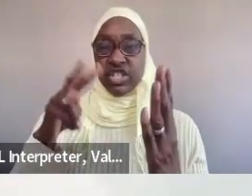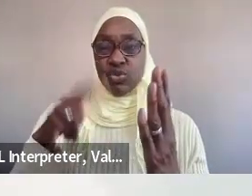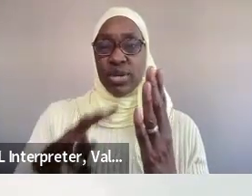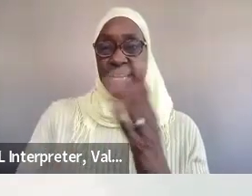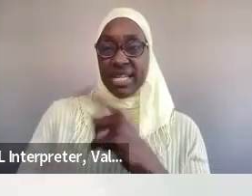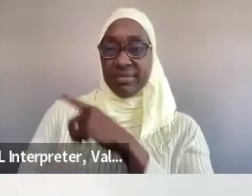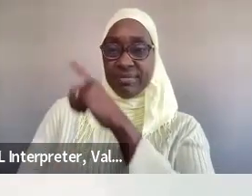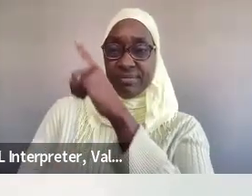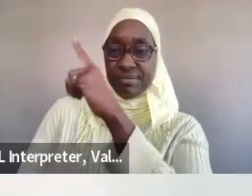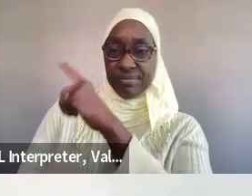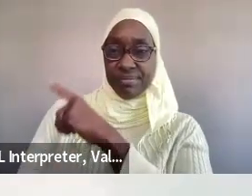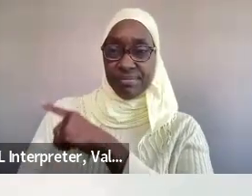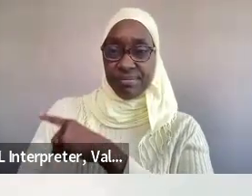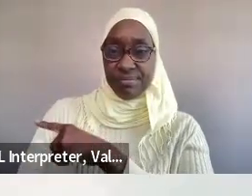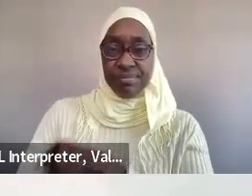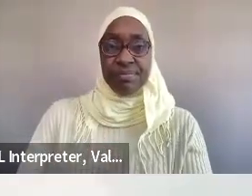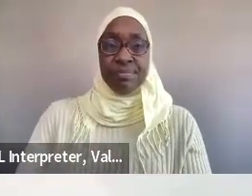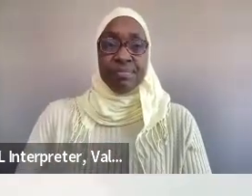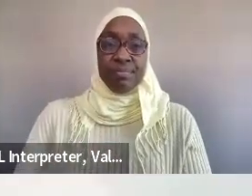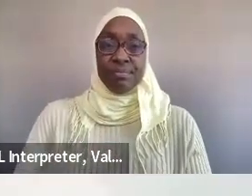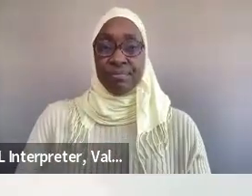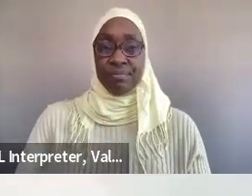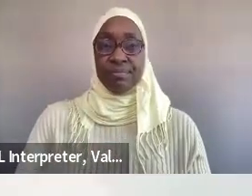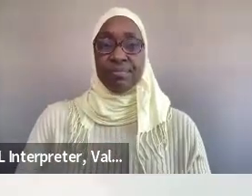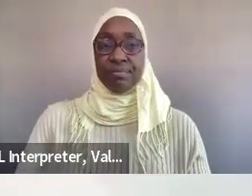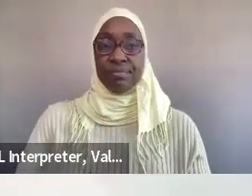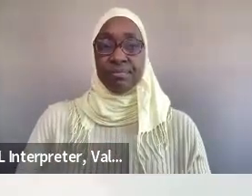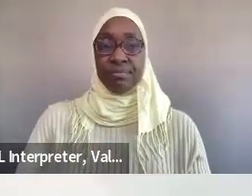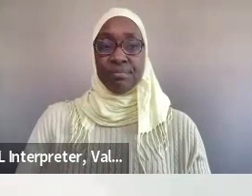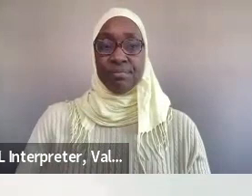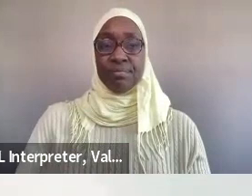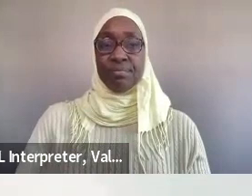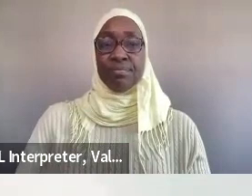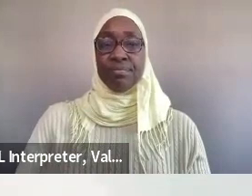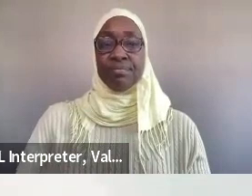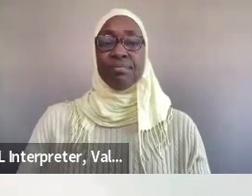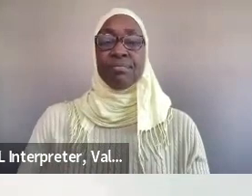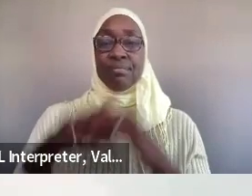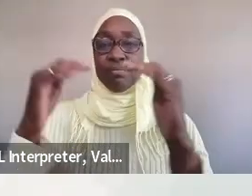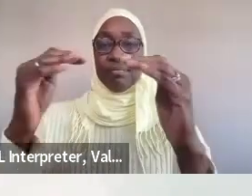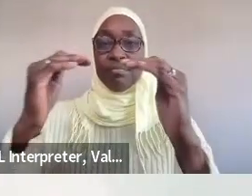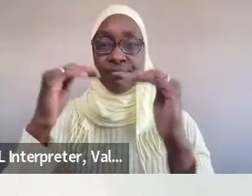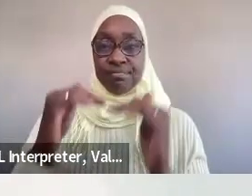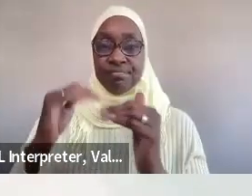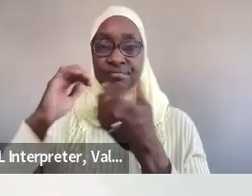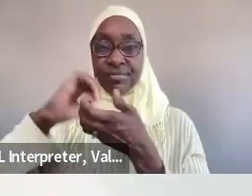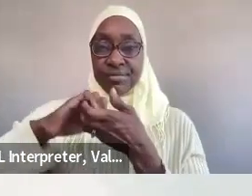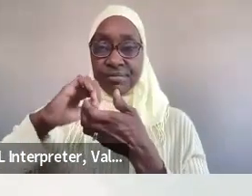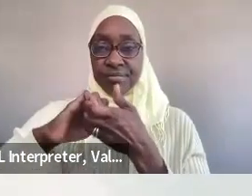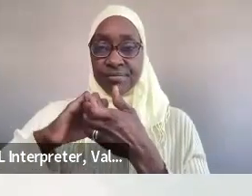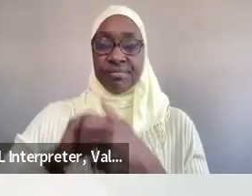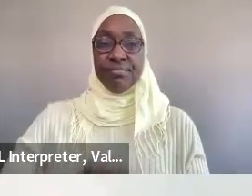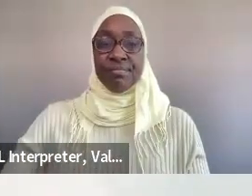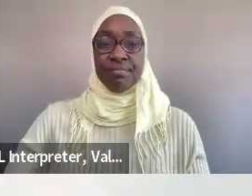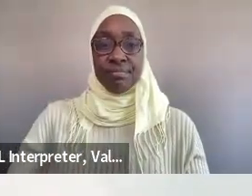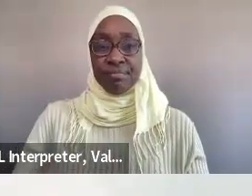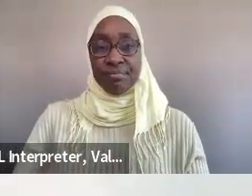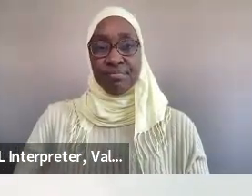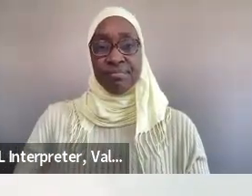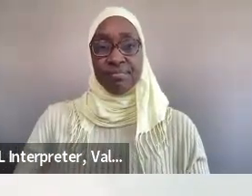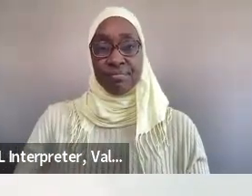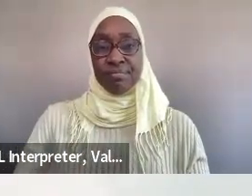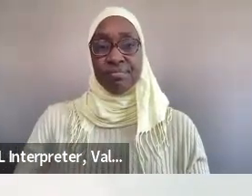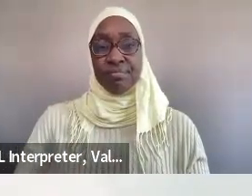marketing, promotion, finance, and networking. We would also like to collaborate, like recently we collaborated with